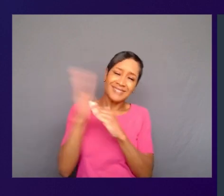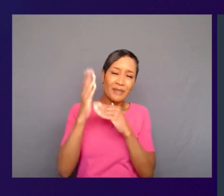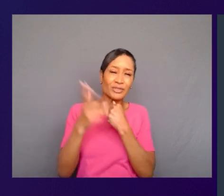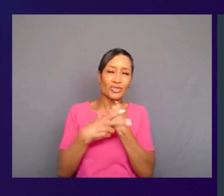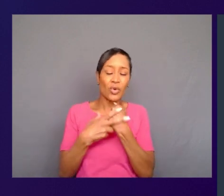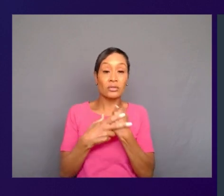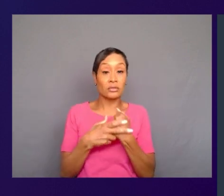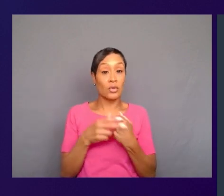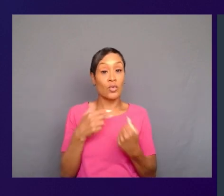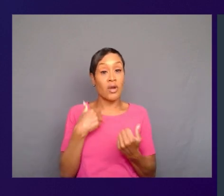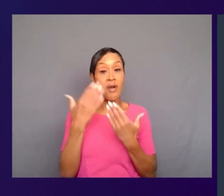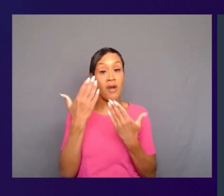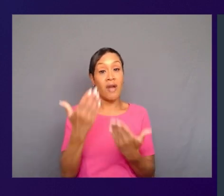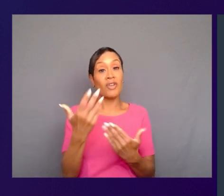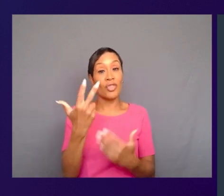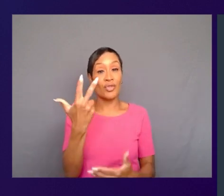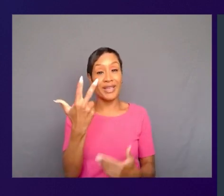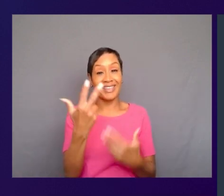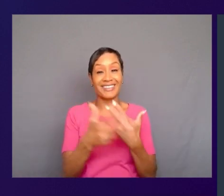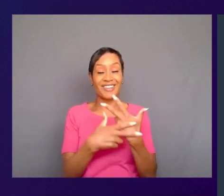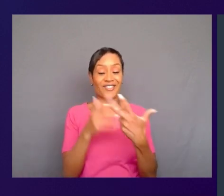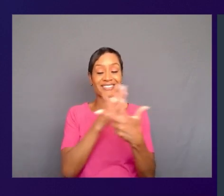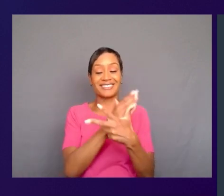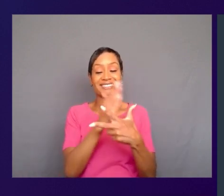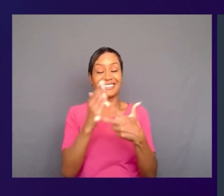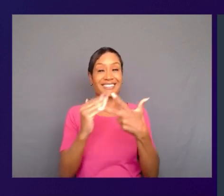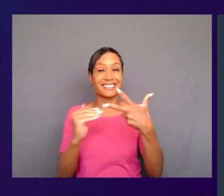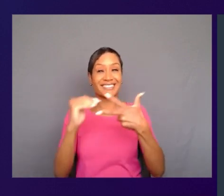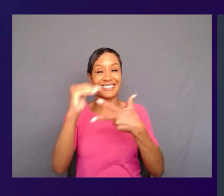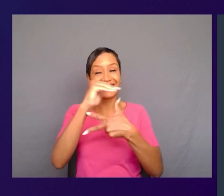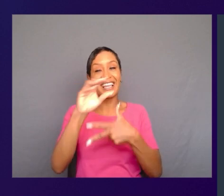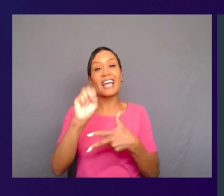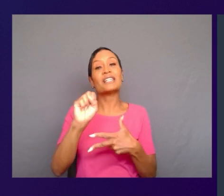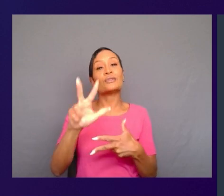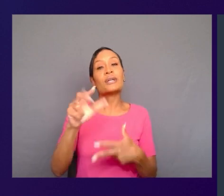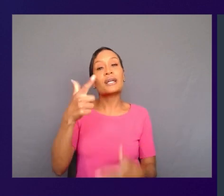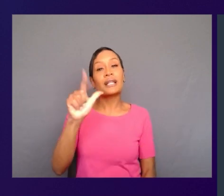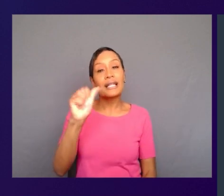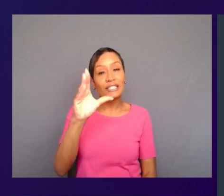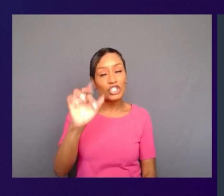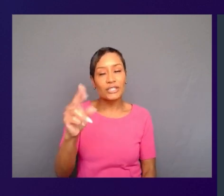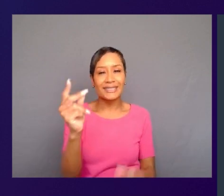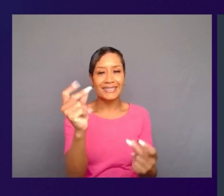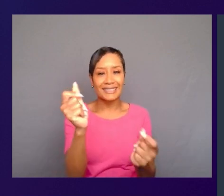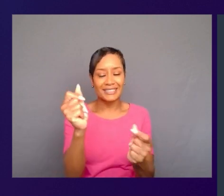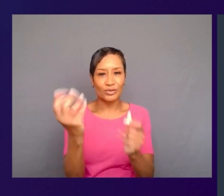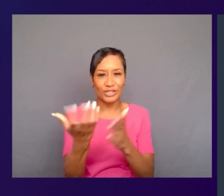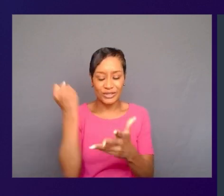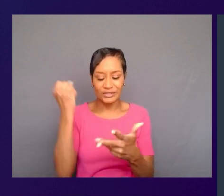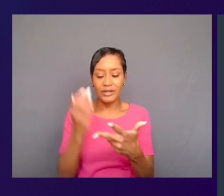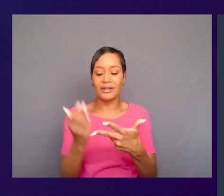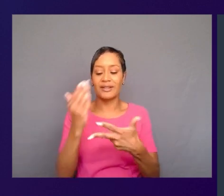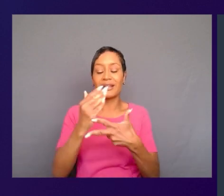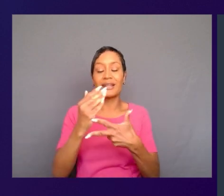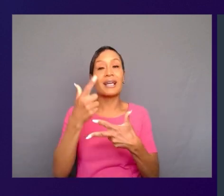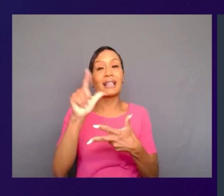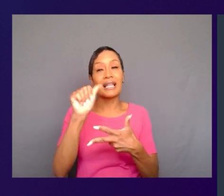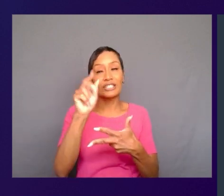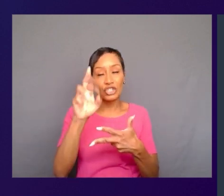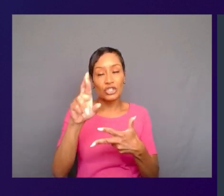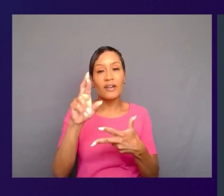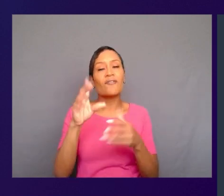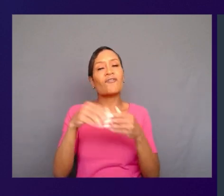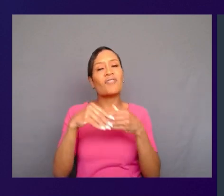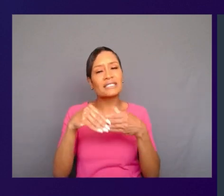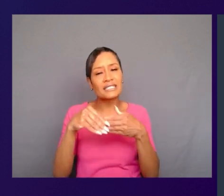offers three archive storage classes, which are Amazon S3 Glacier Instant Retrieval, Amazon S3 Glacier Flexible Retrieval,